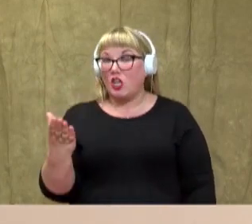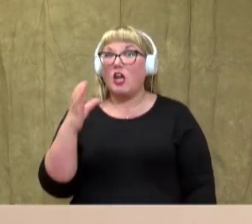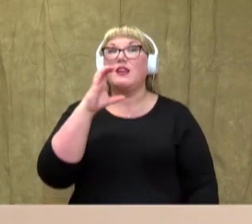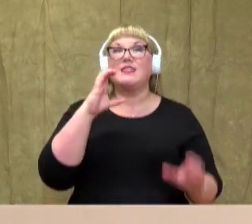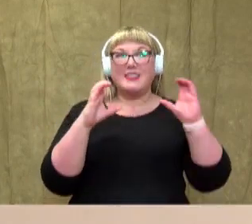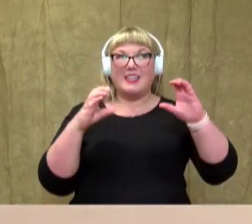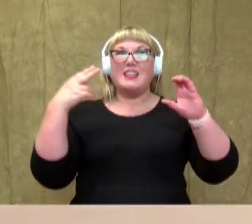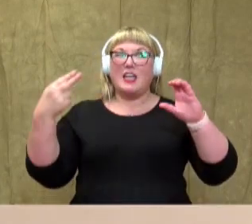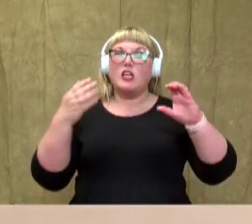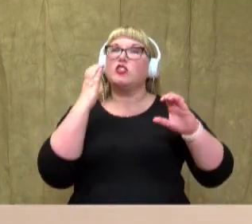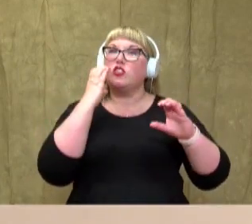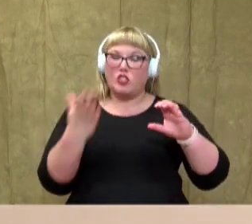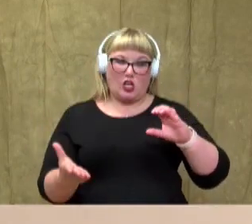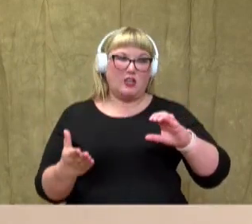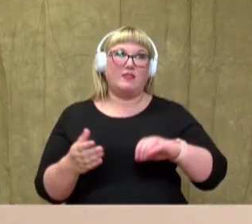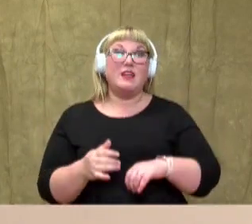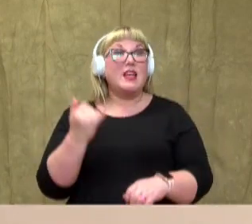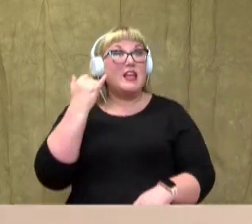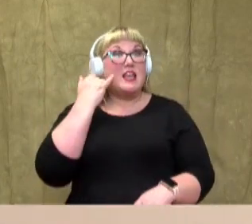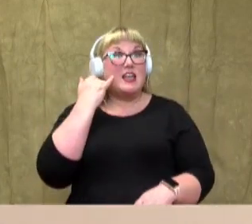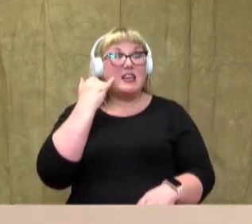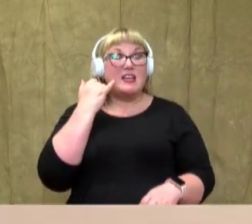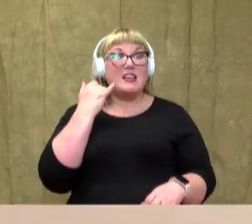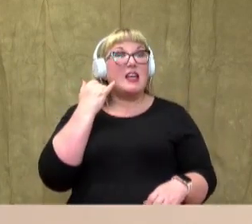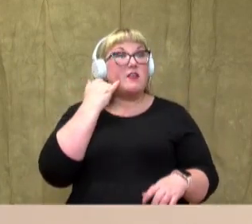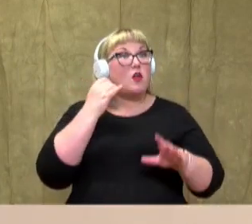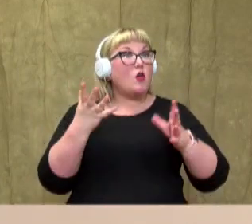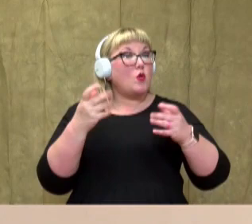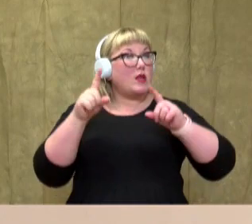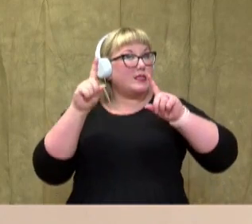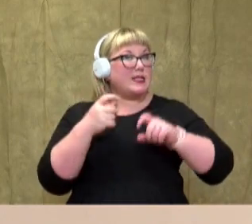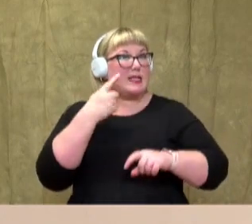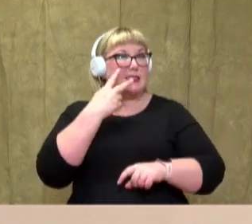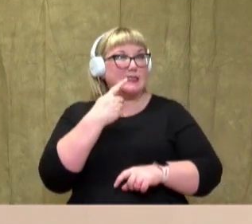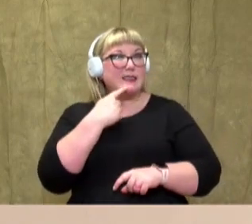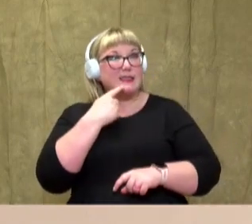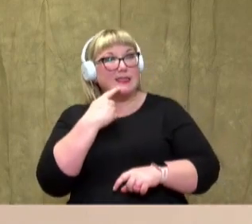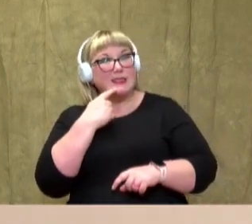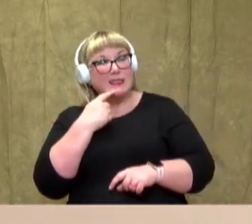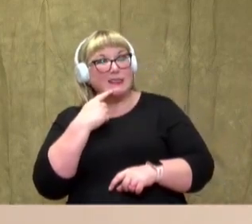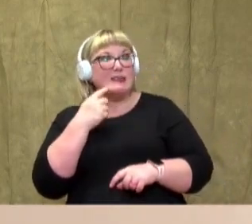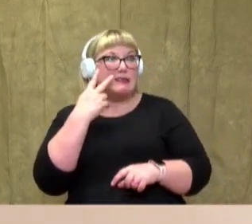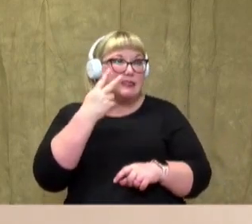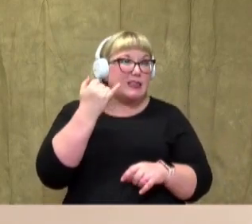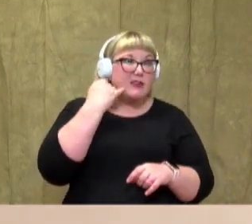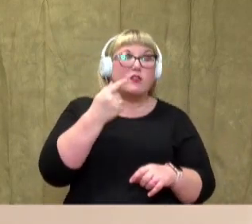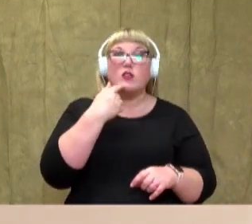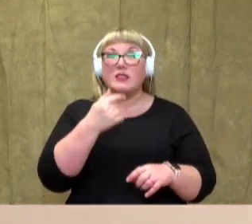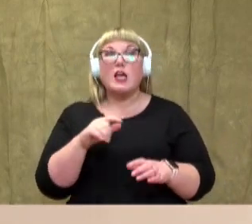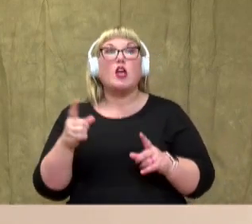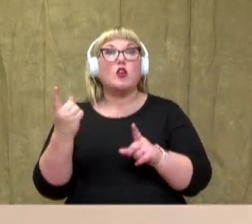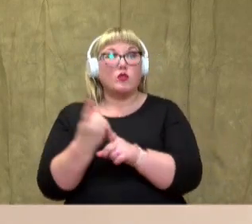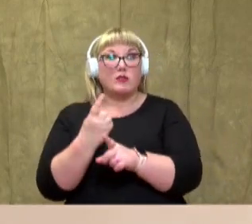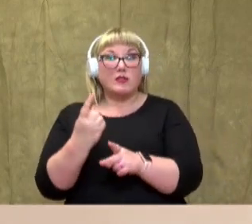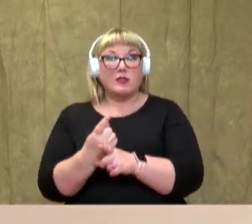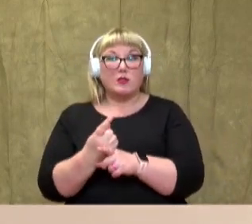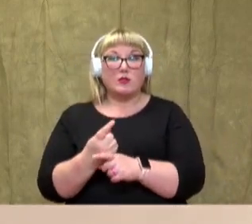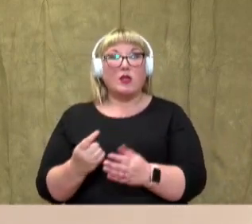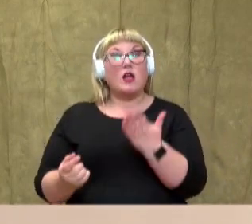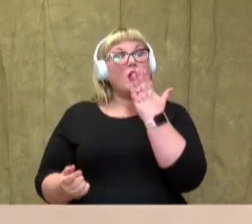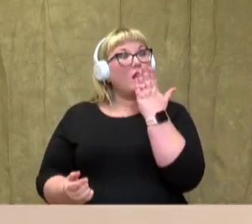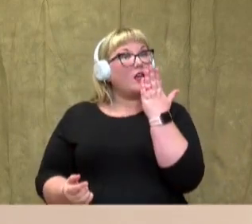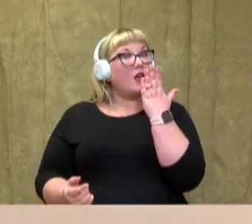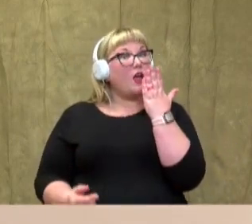Perfect. If you ever want to test to make sure you are saying the sound correctly, this is what you should do. Place your hand to your